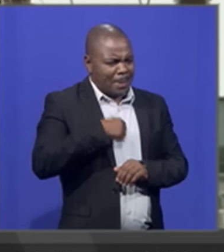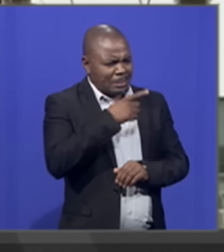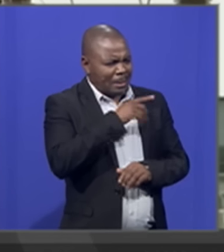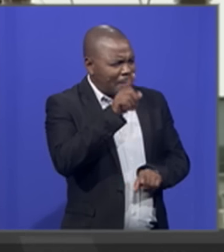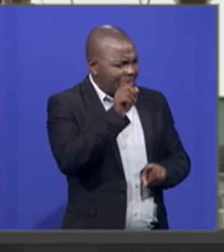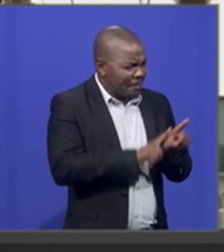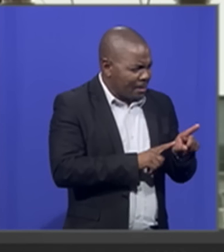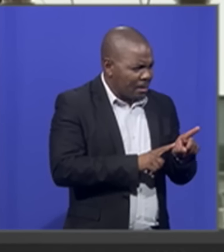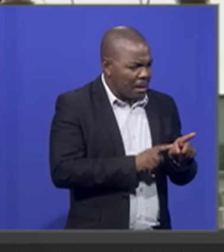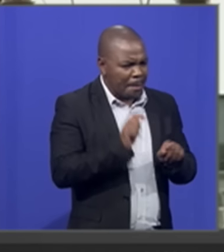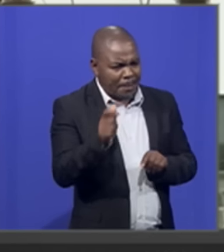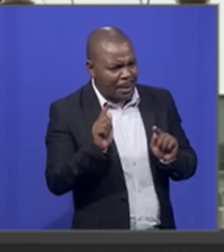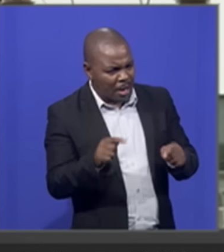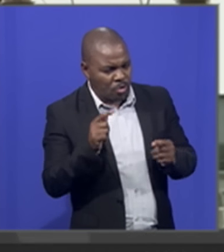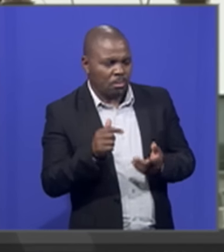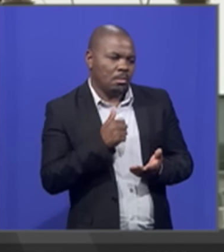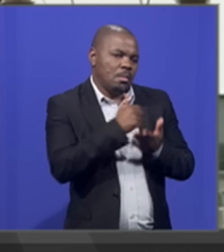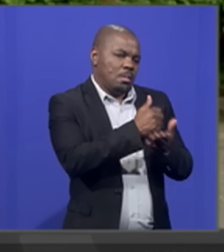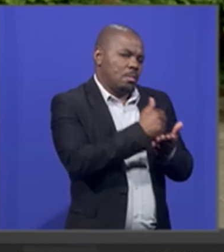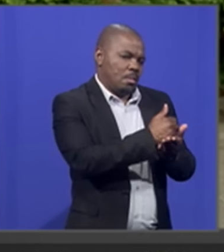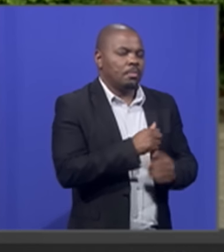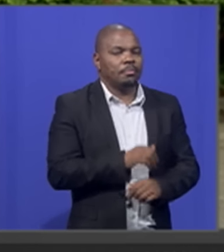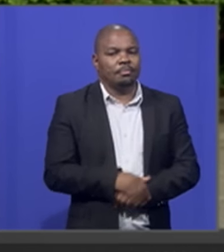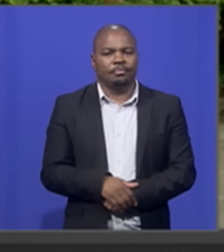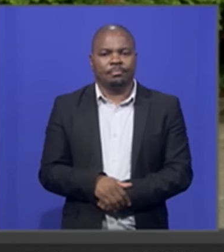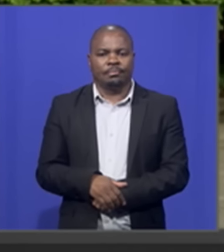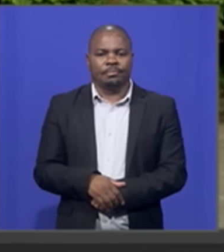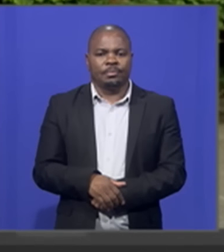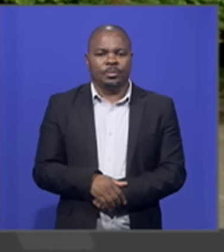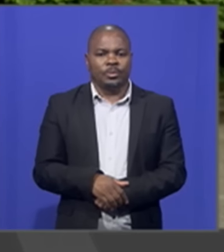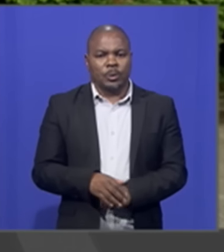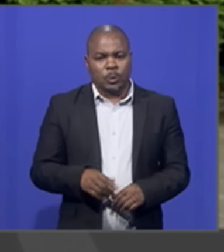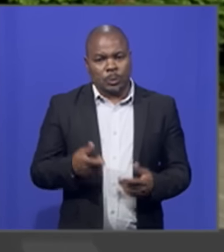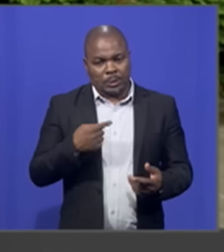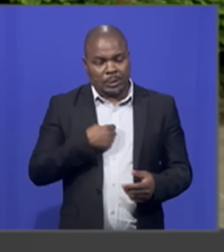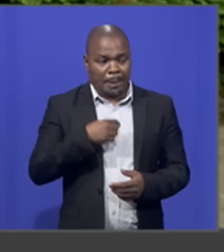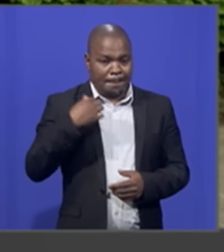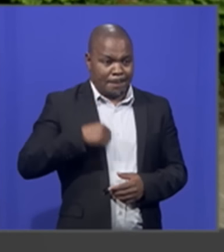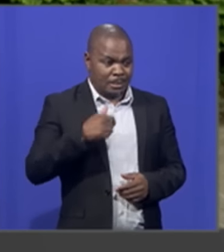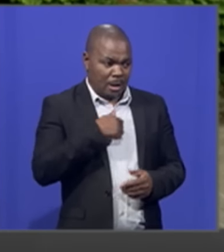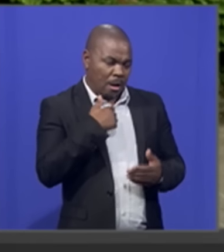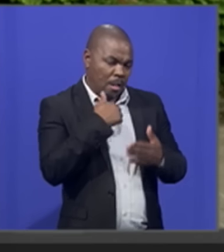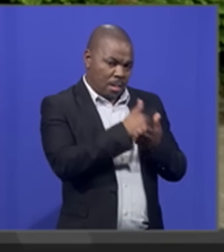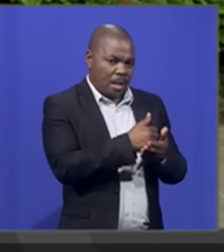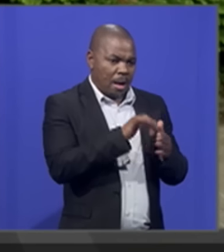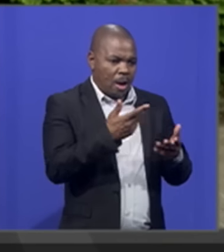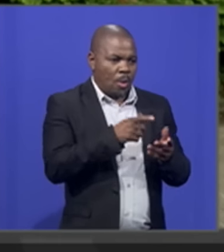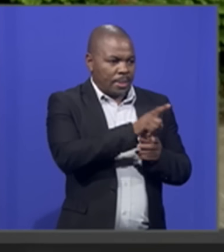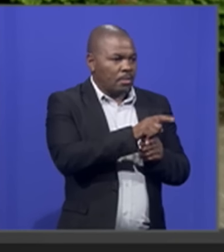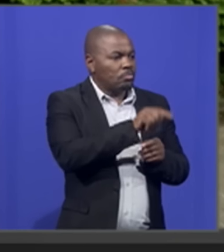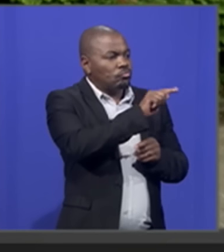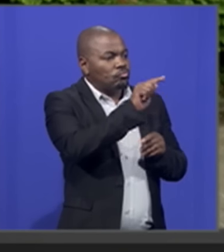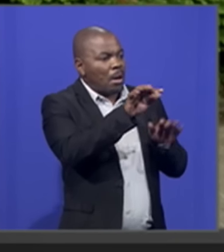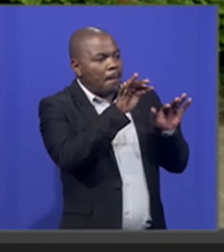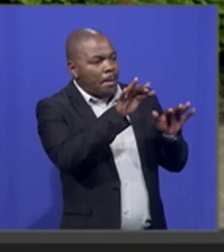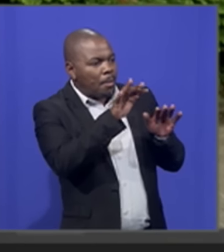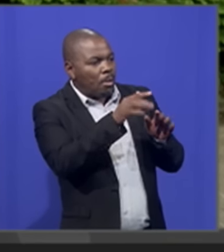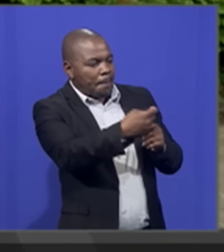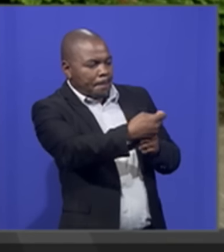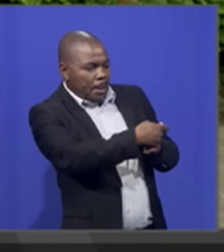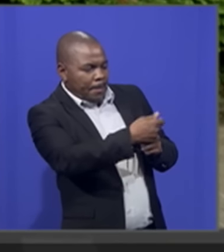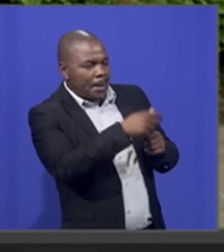palelwago ke go lefela dikoloto tša yona go Eskom. Beyond that, we also assist municipalities with debt collection strategies to